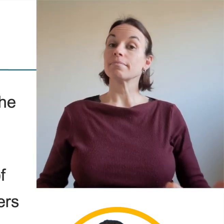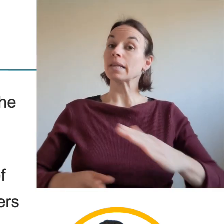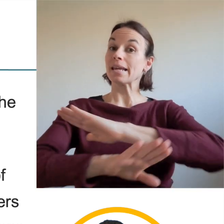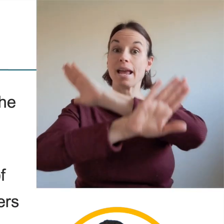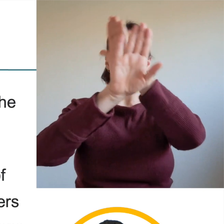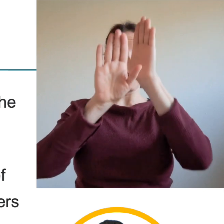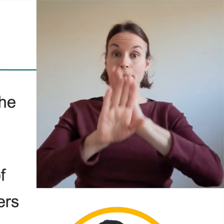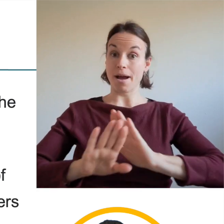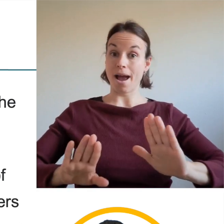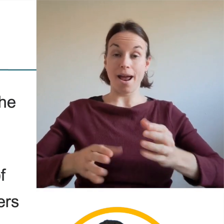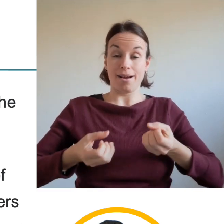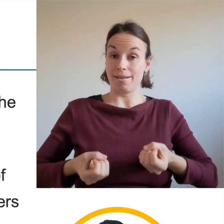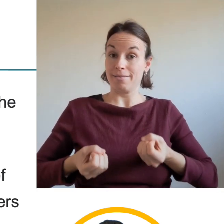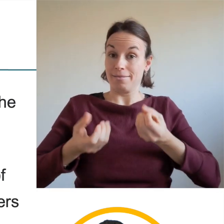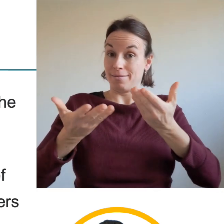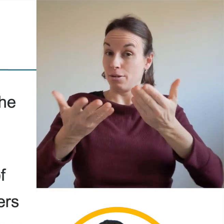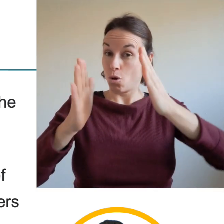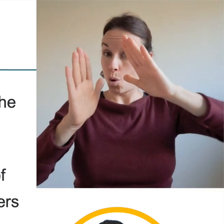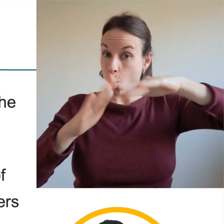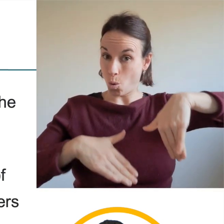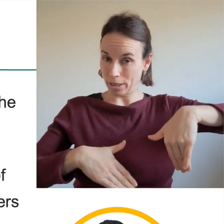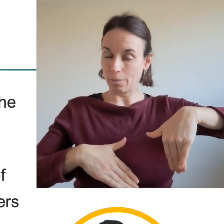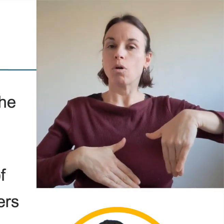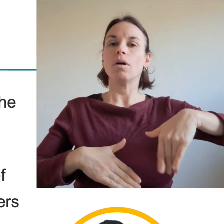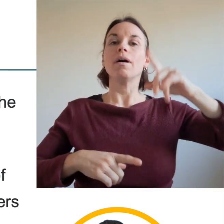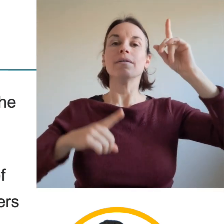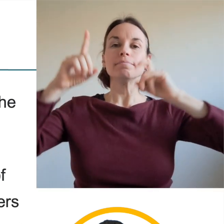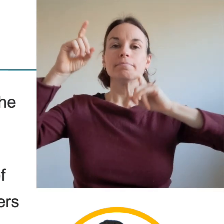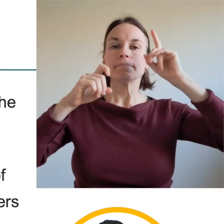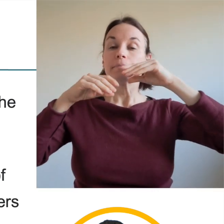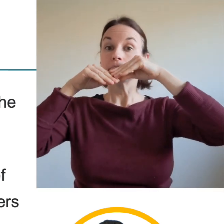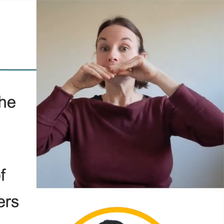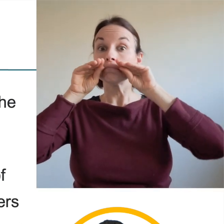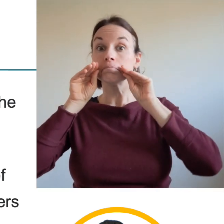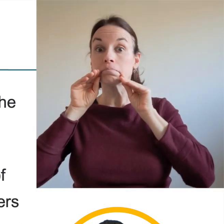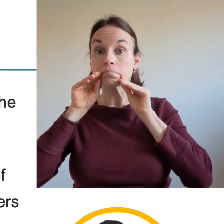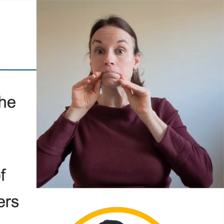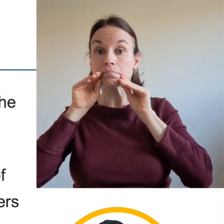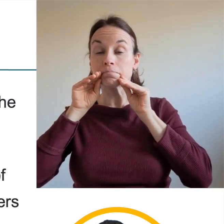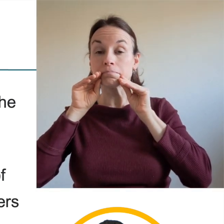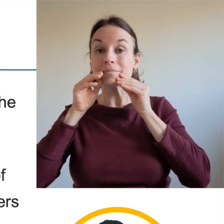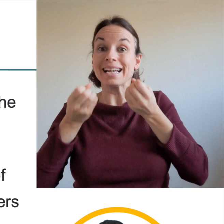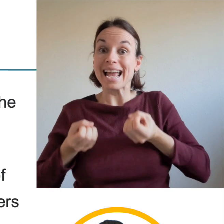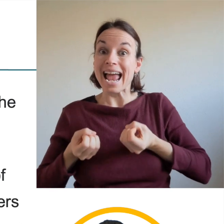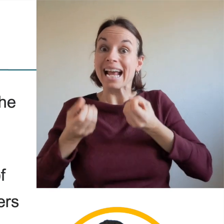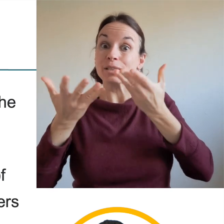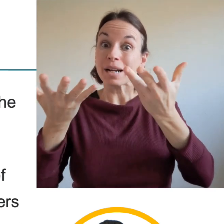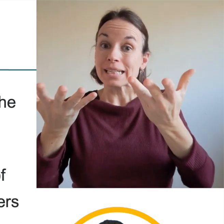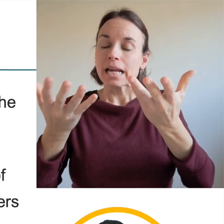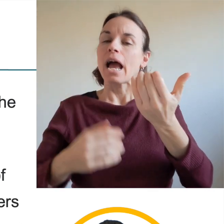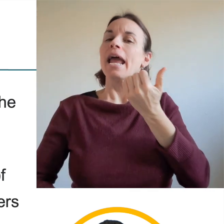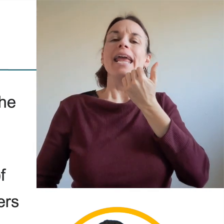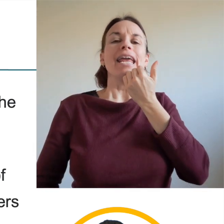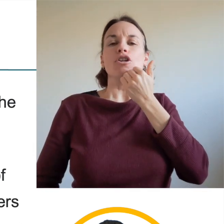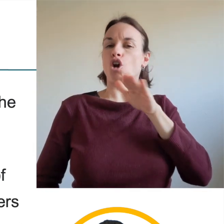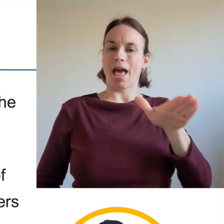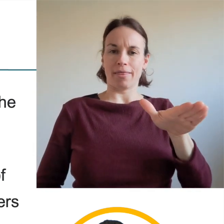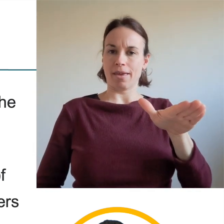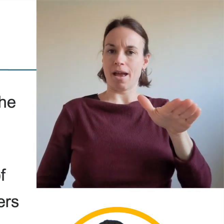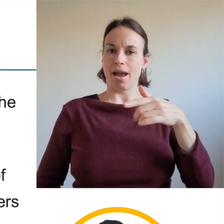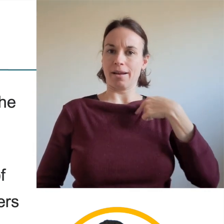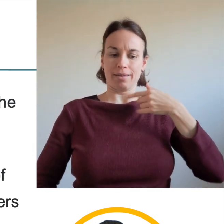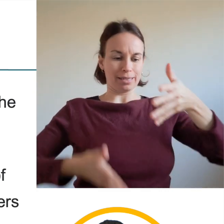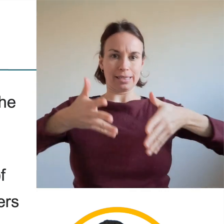And finally, the non-manual corners down in Catalan Sign Language, as we've just said, marks ignorance on the part